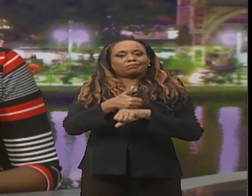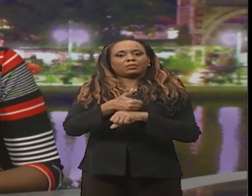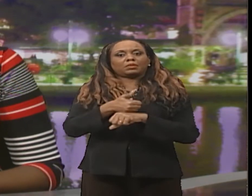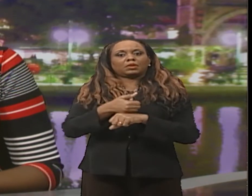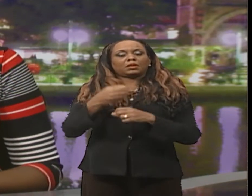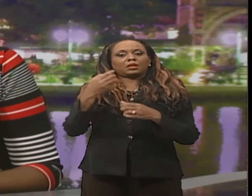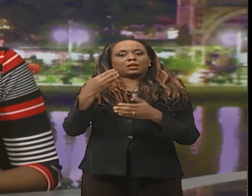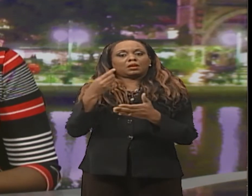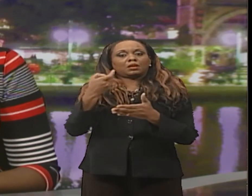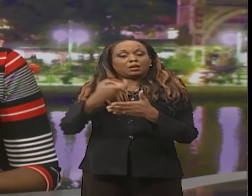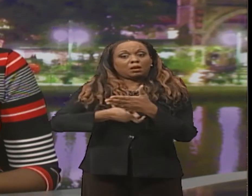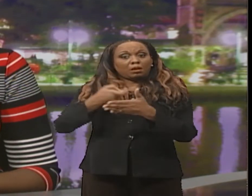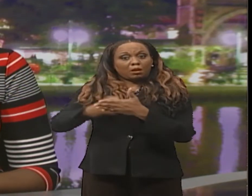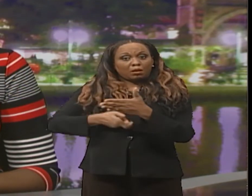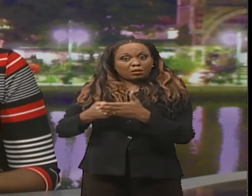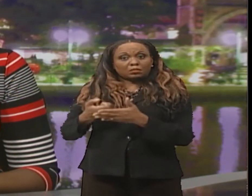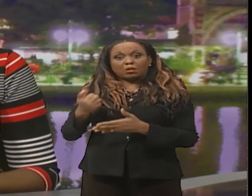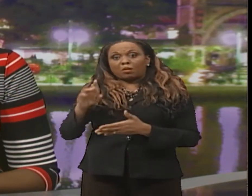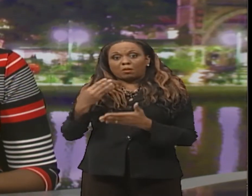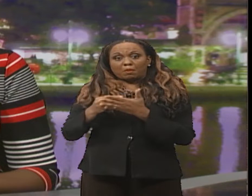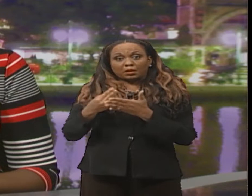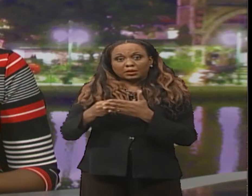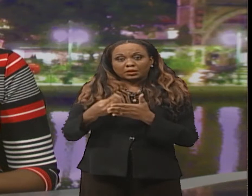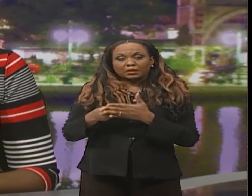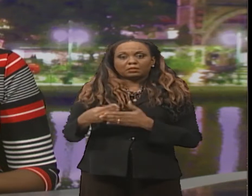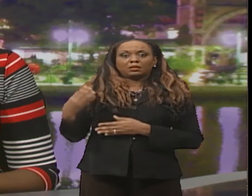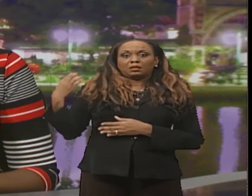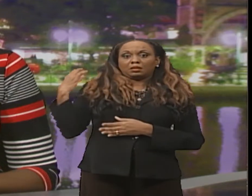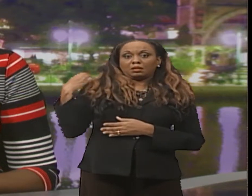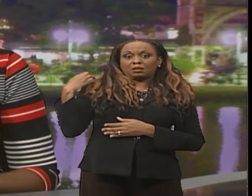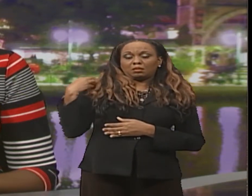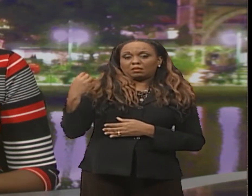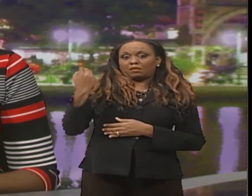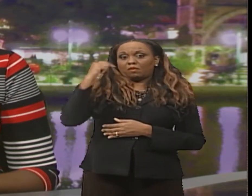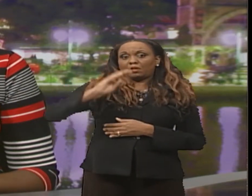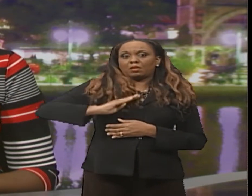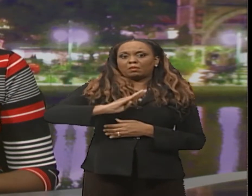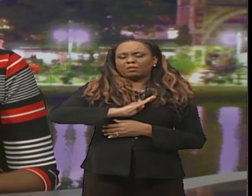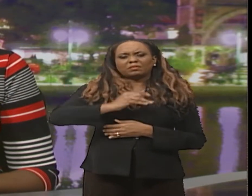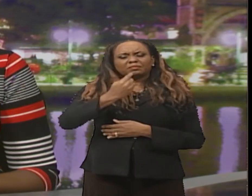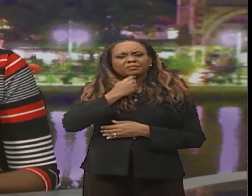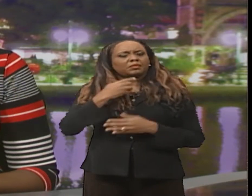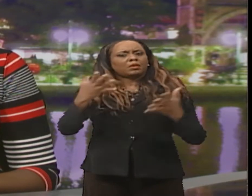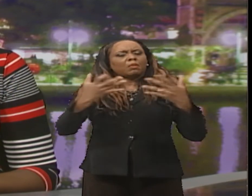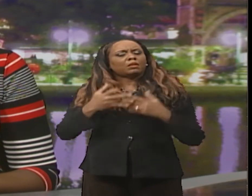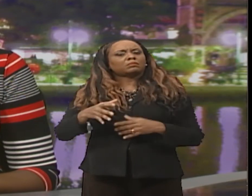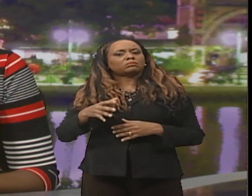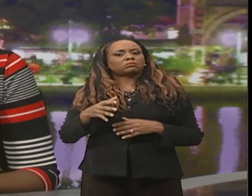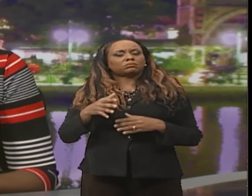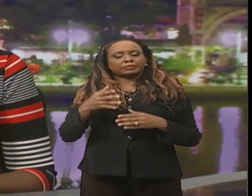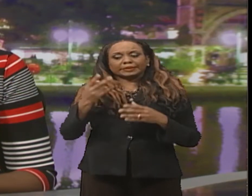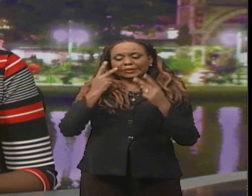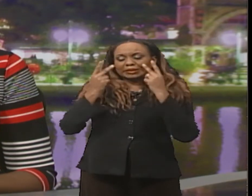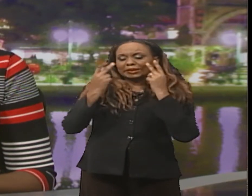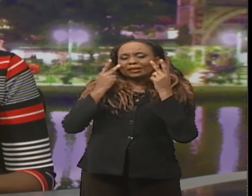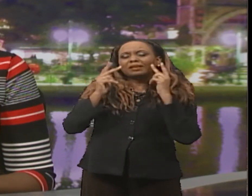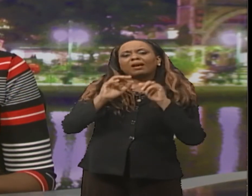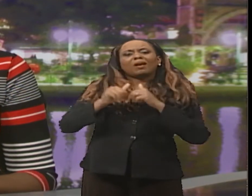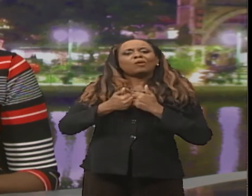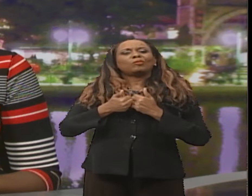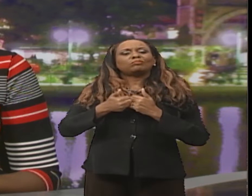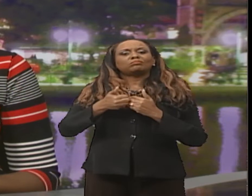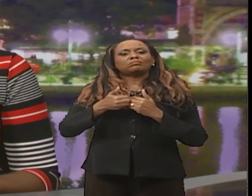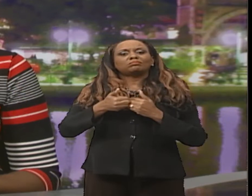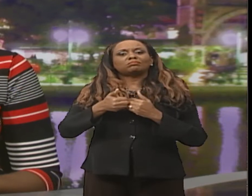yet. Chairman Juliet Bino-Sutherland says the board is trying to find ways to make the hospital's operations more